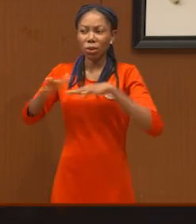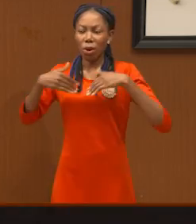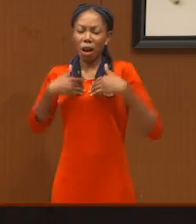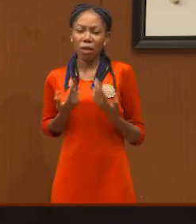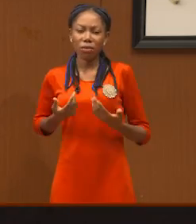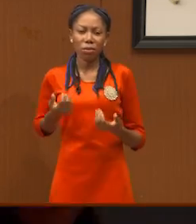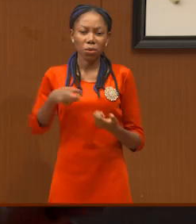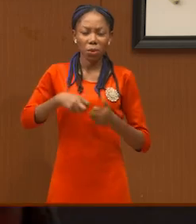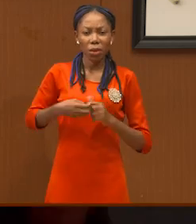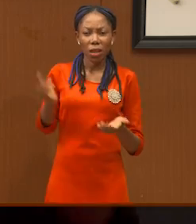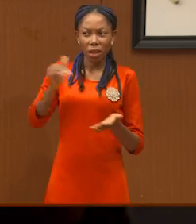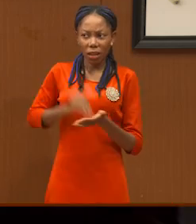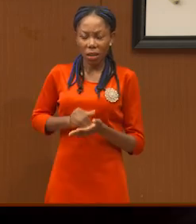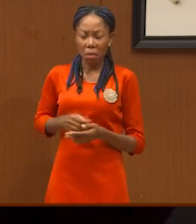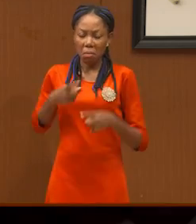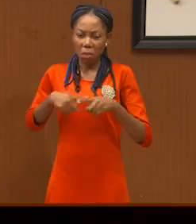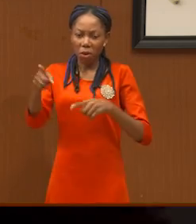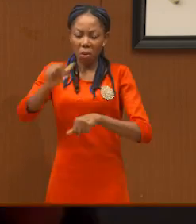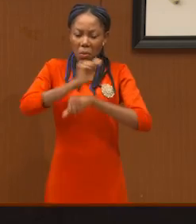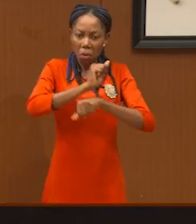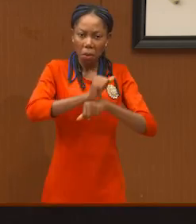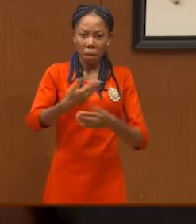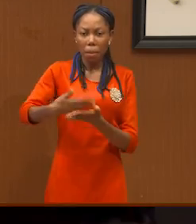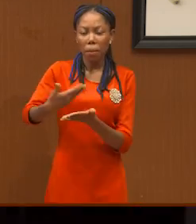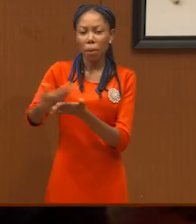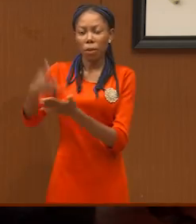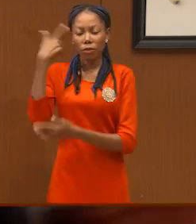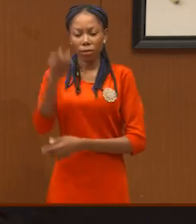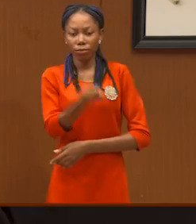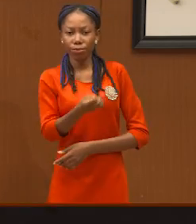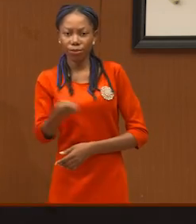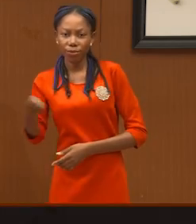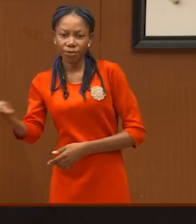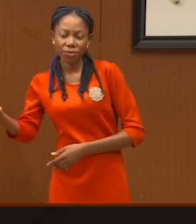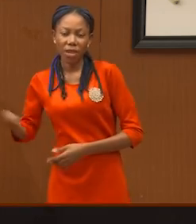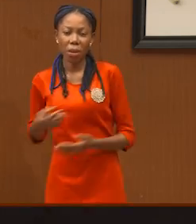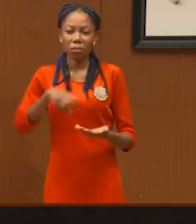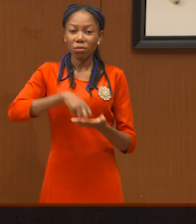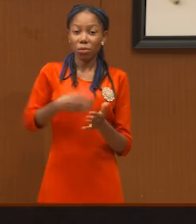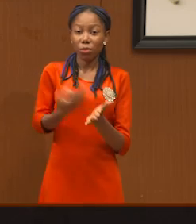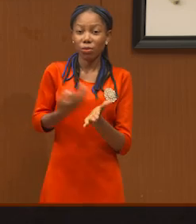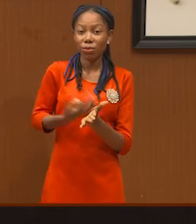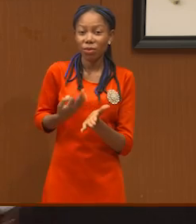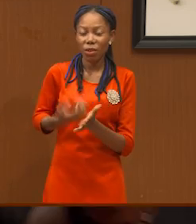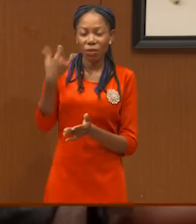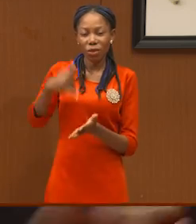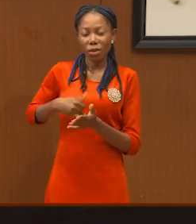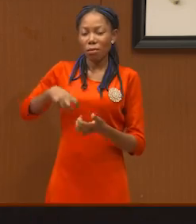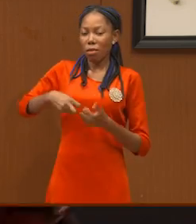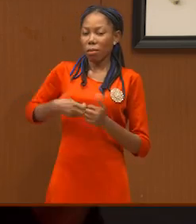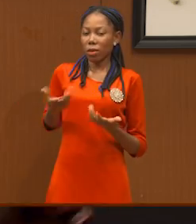electronics business. Up to now, that's what I'm still patching here and there. So I had those financial challenges. And we started talking. He said, okay,